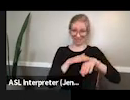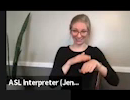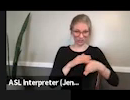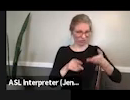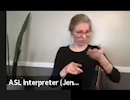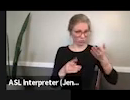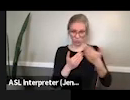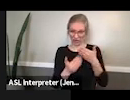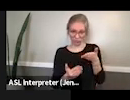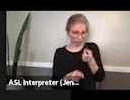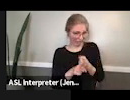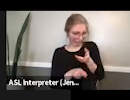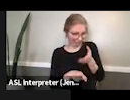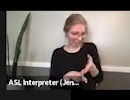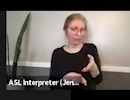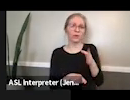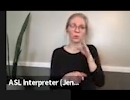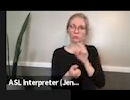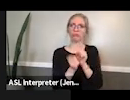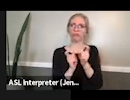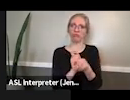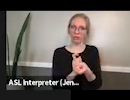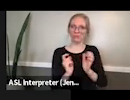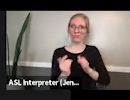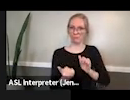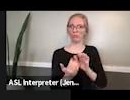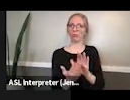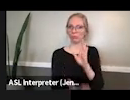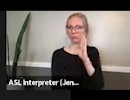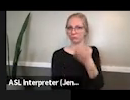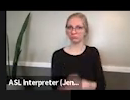in how we do what we do.